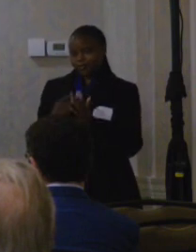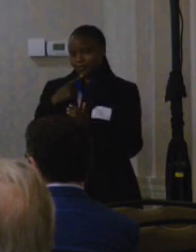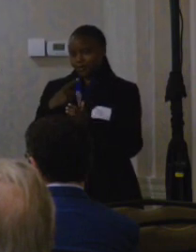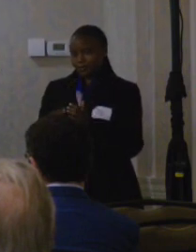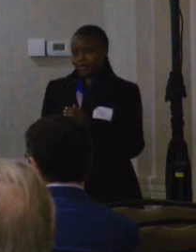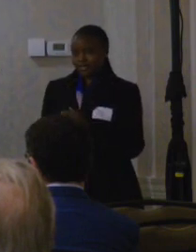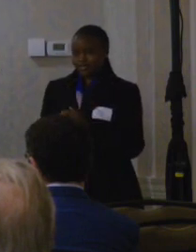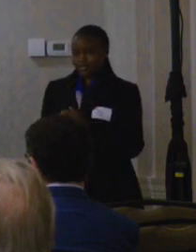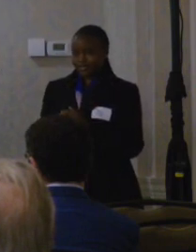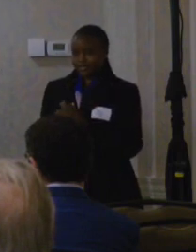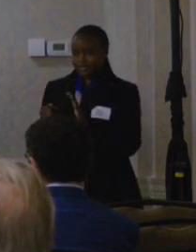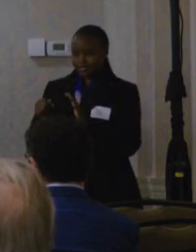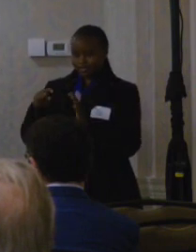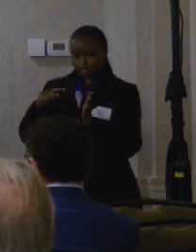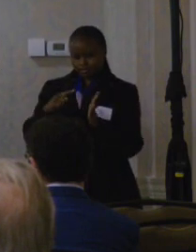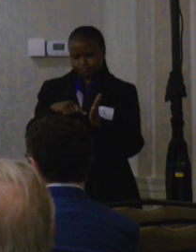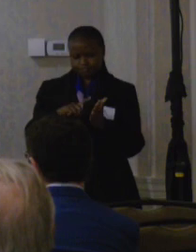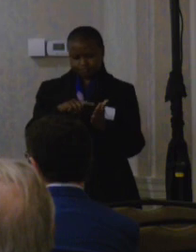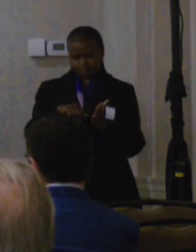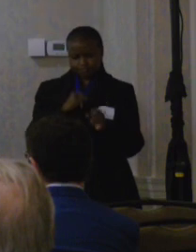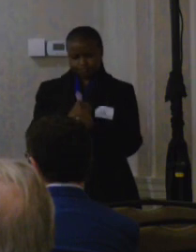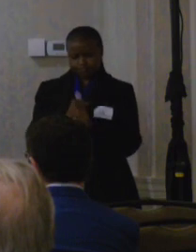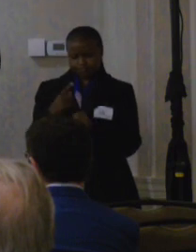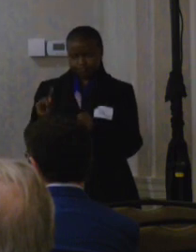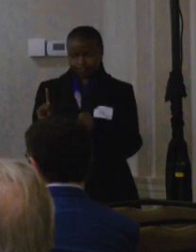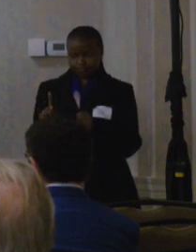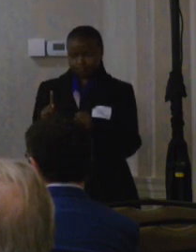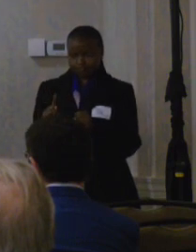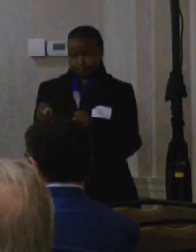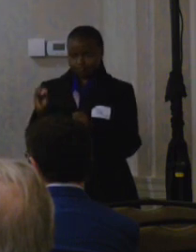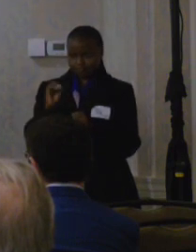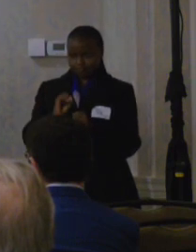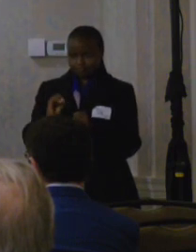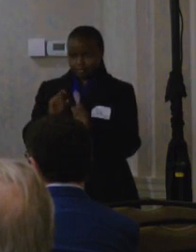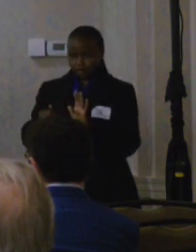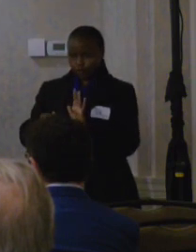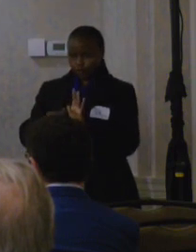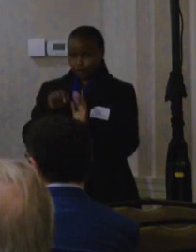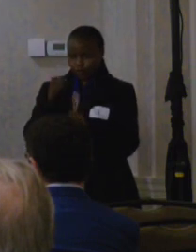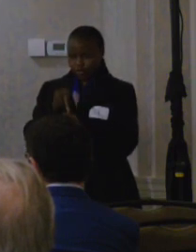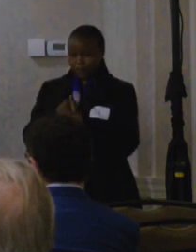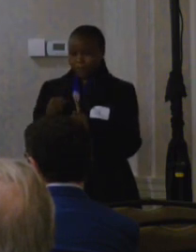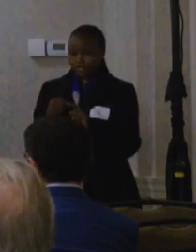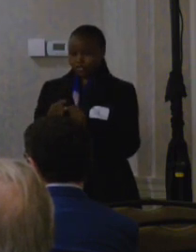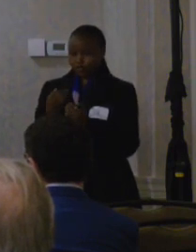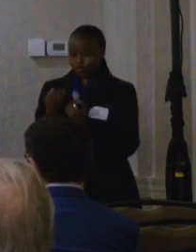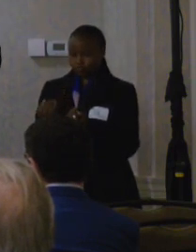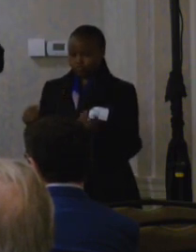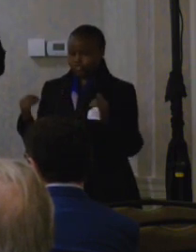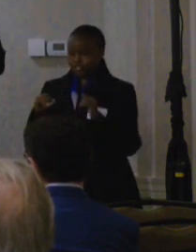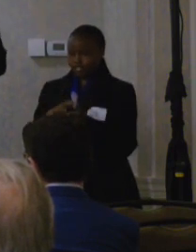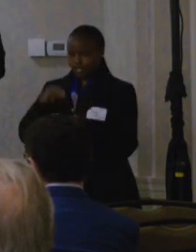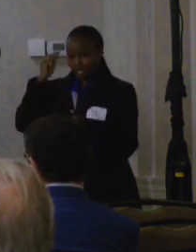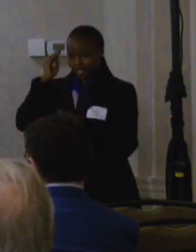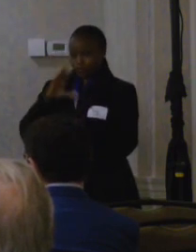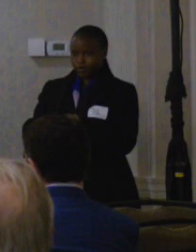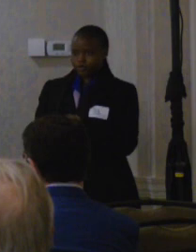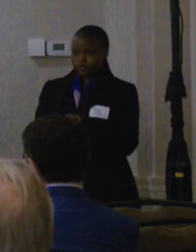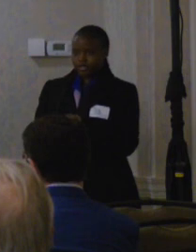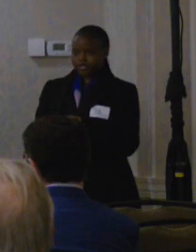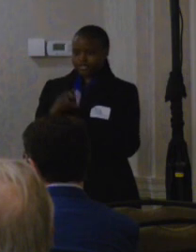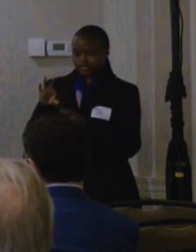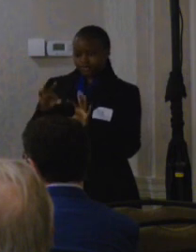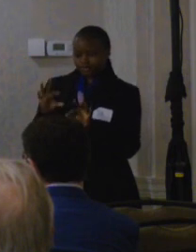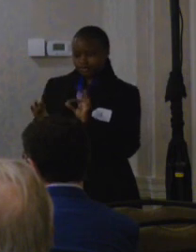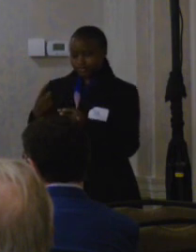say, this should work. Zero impact on student learning, which is just to say, even when you get the ingredients right, we still have